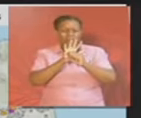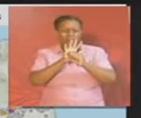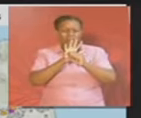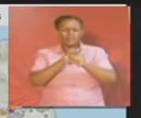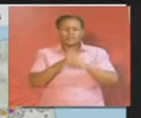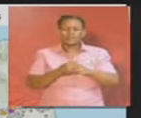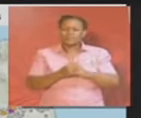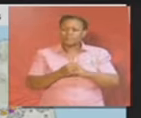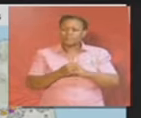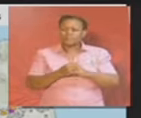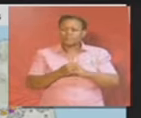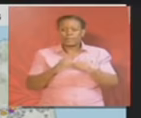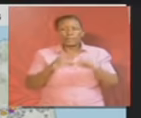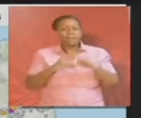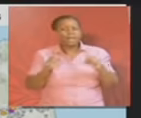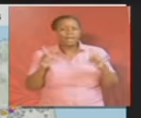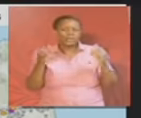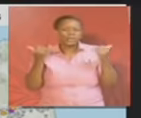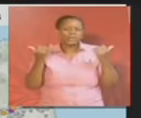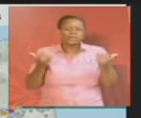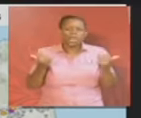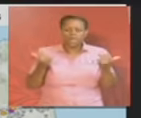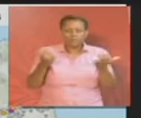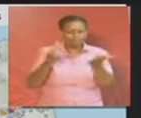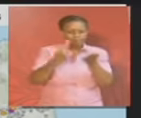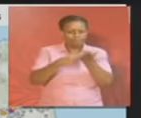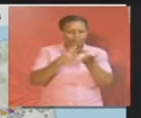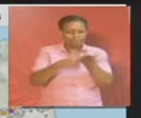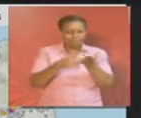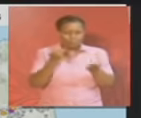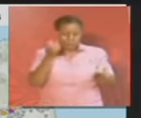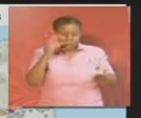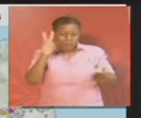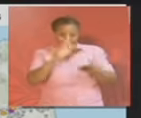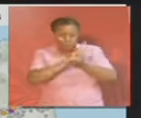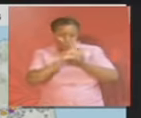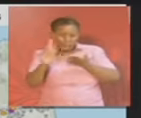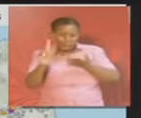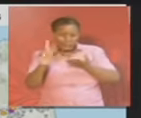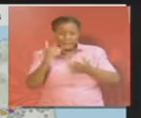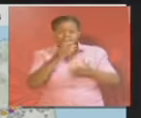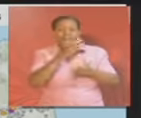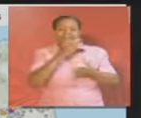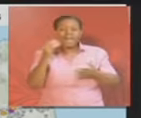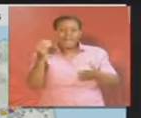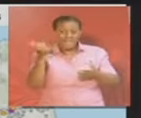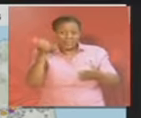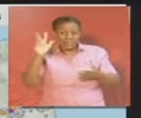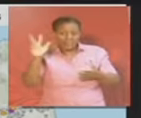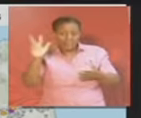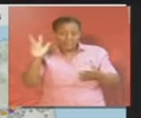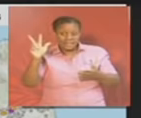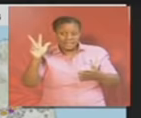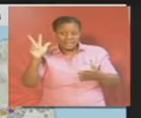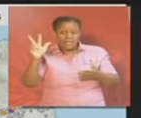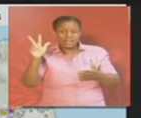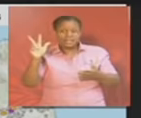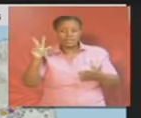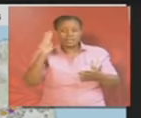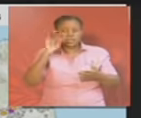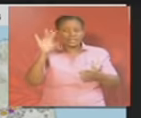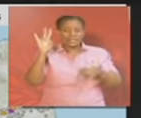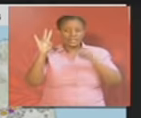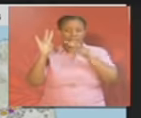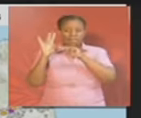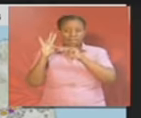13, which cover the period 21st to 27th of March and 28th of March to the 3rd of April.